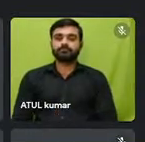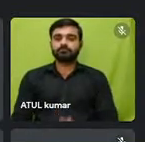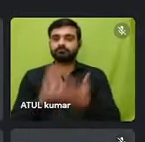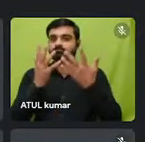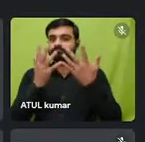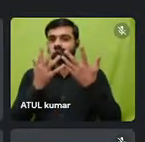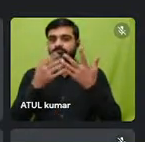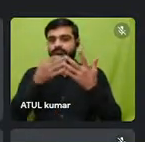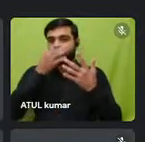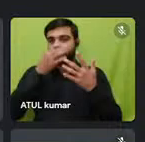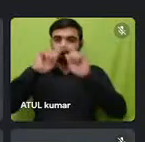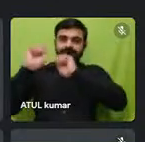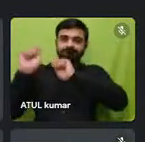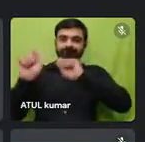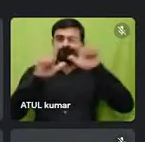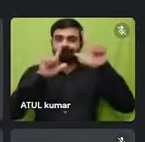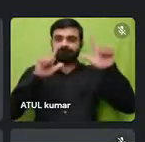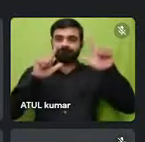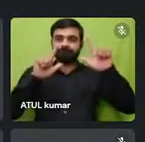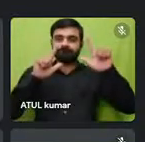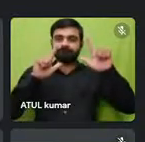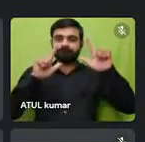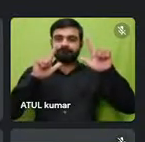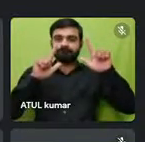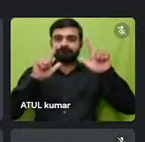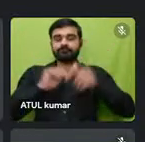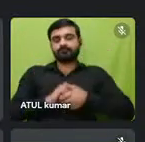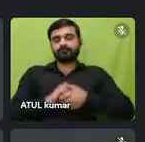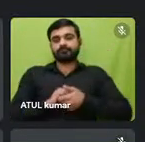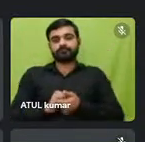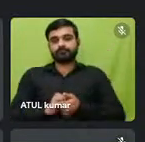asked it to share.